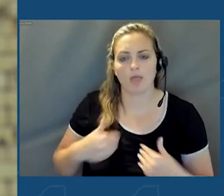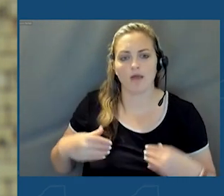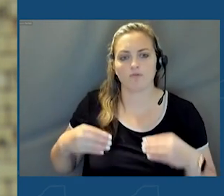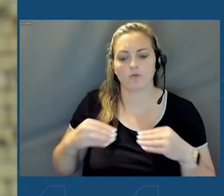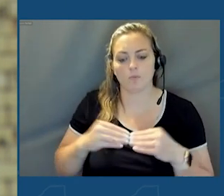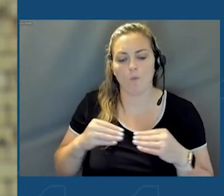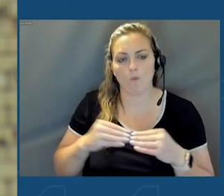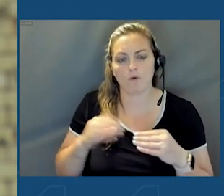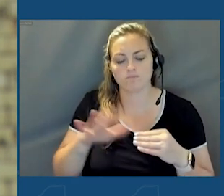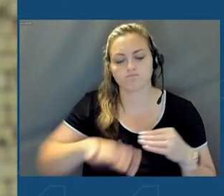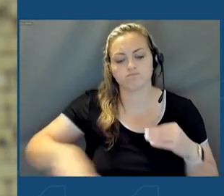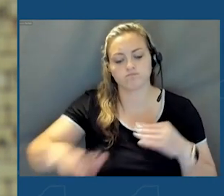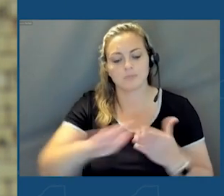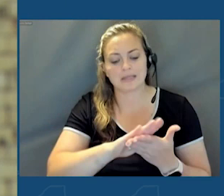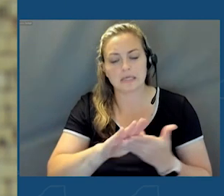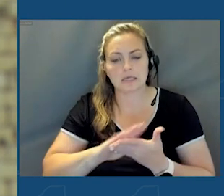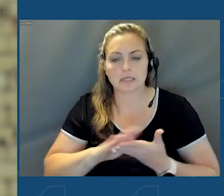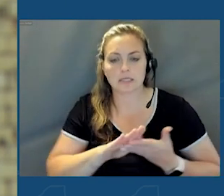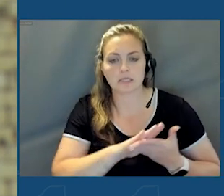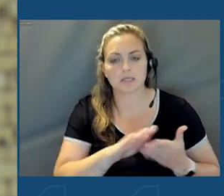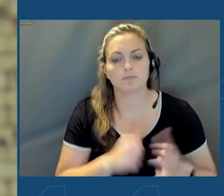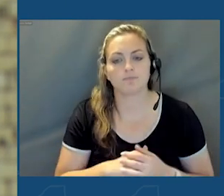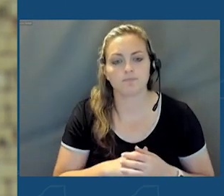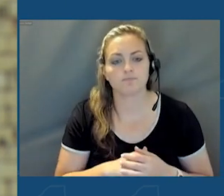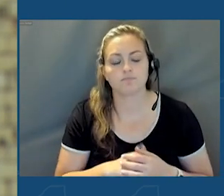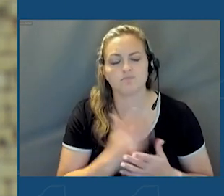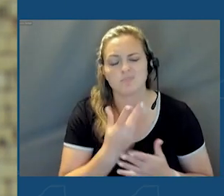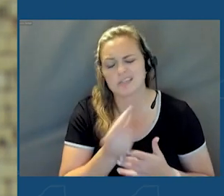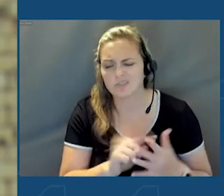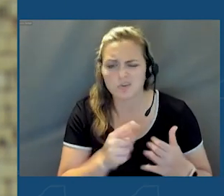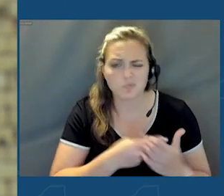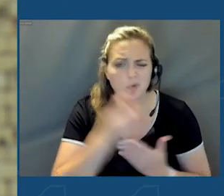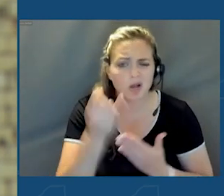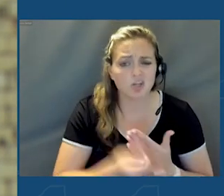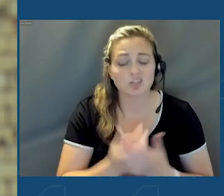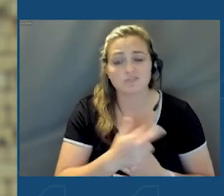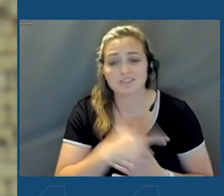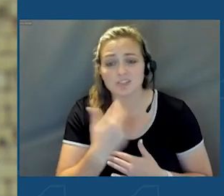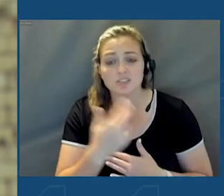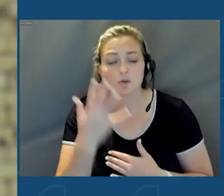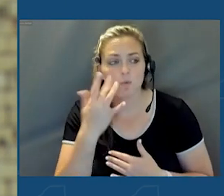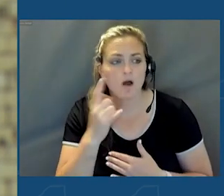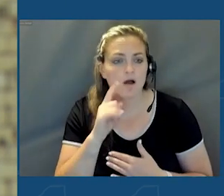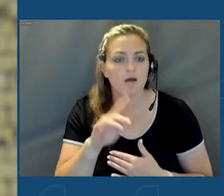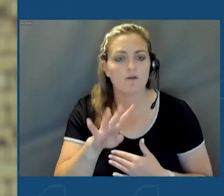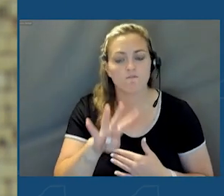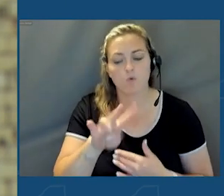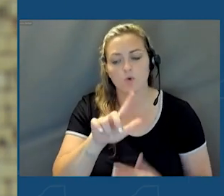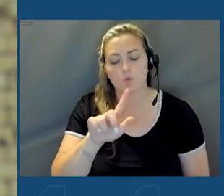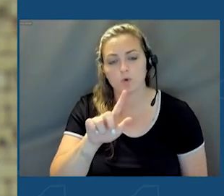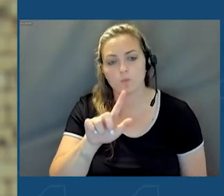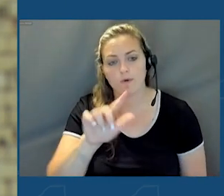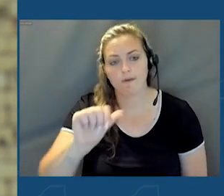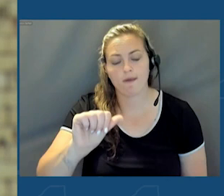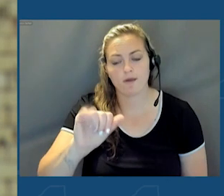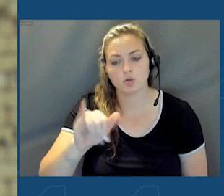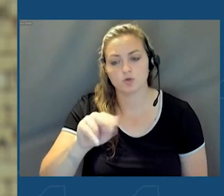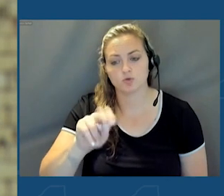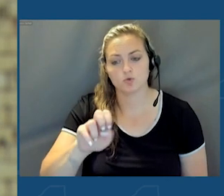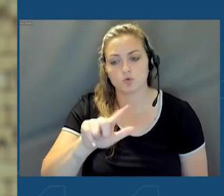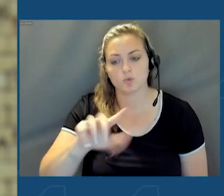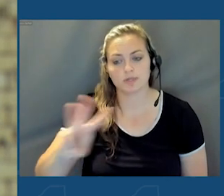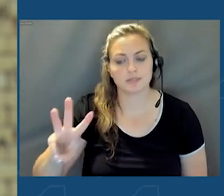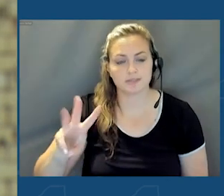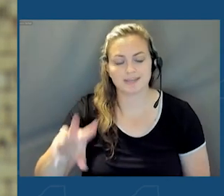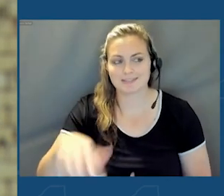being cleaned up. Several of the projects in the Gowanus have been at risk due to the 421A June 2026 construction completion